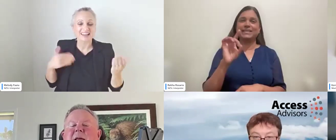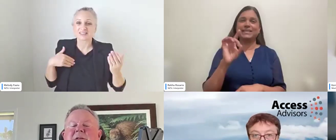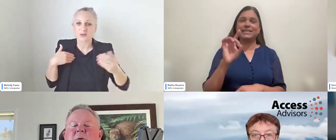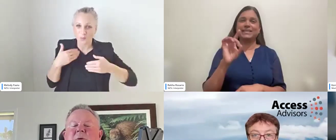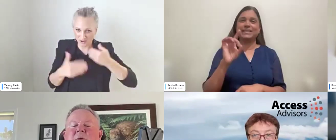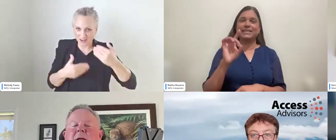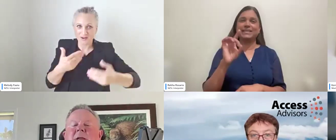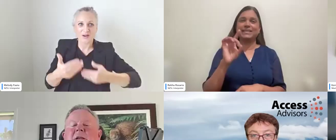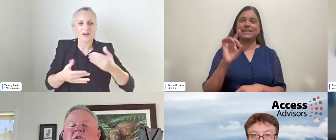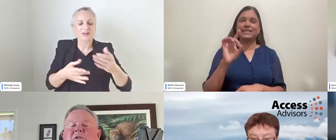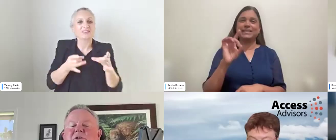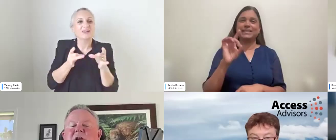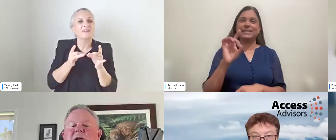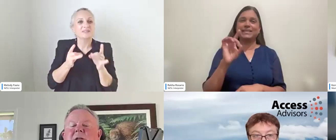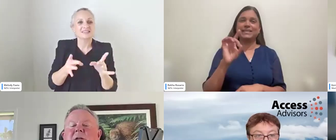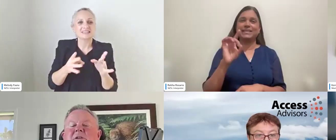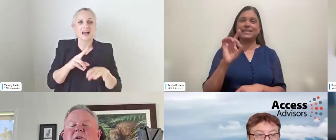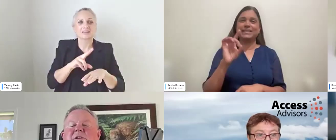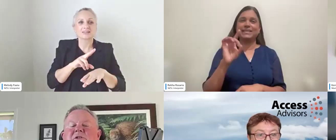for starters, we got Dr.